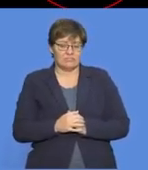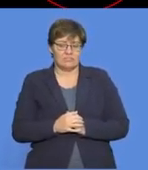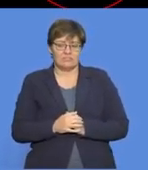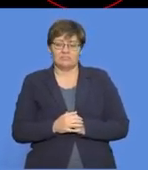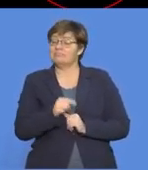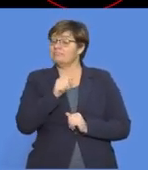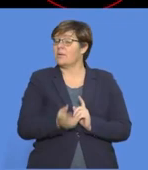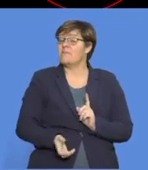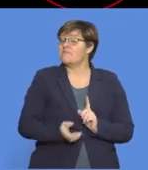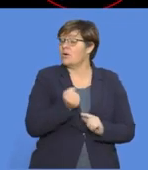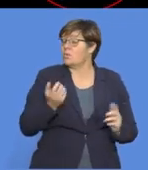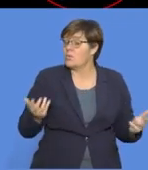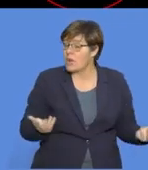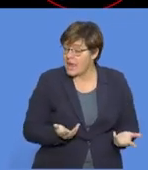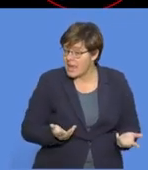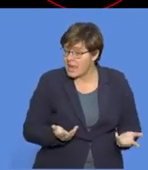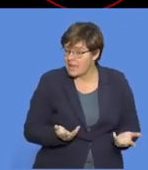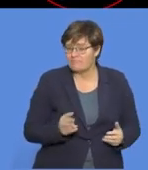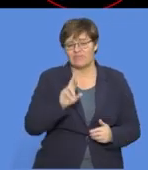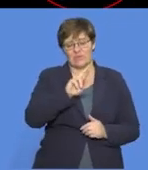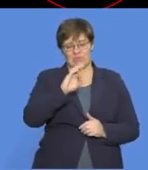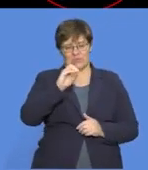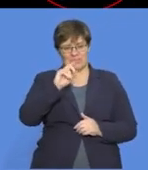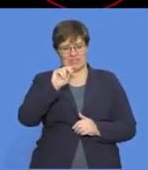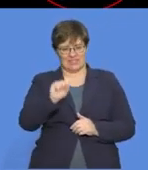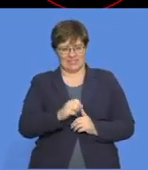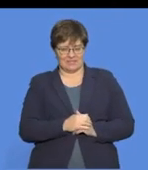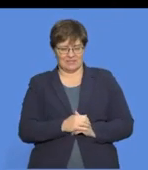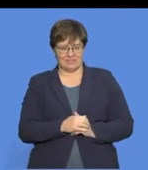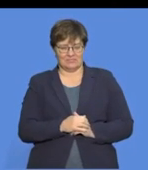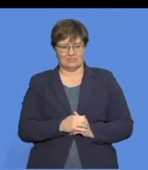found in roots.